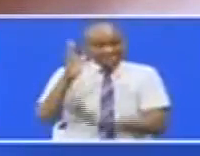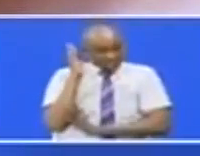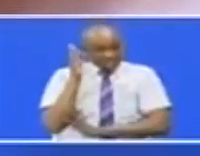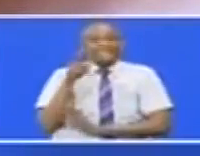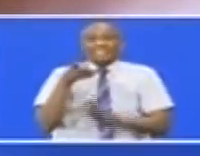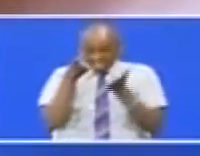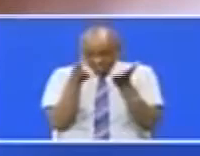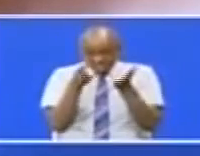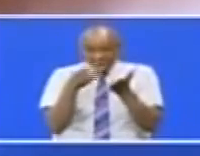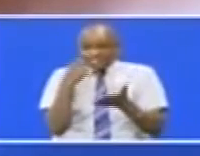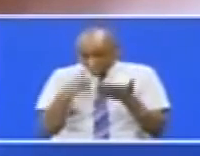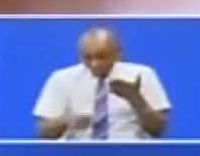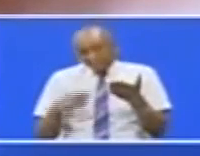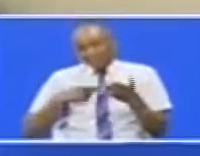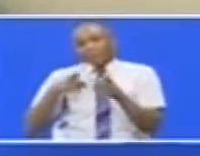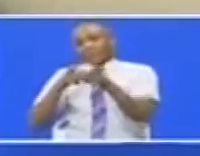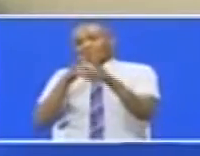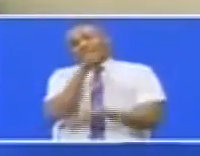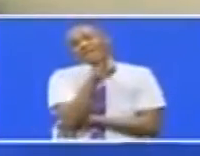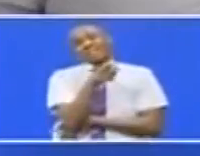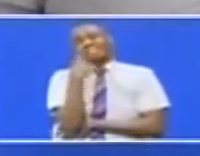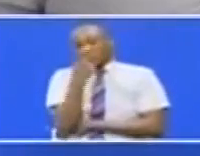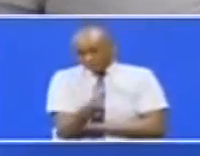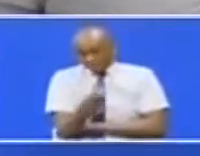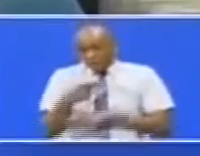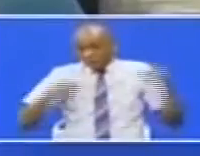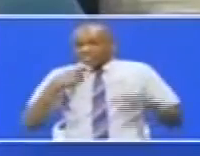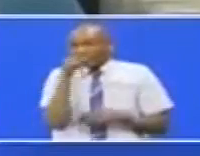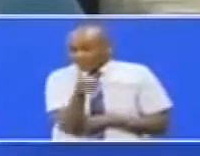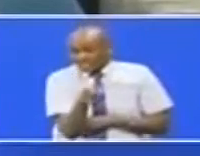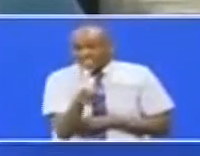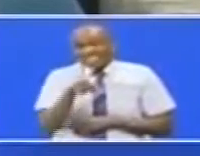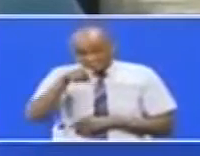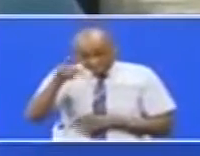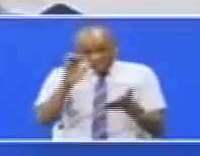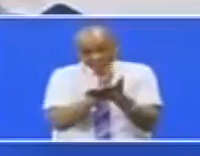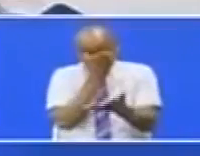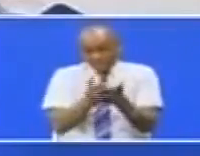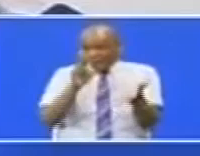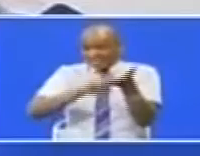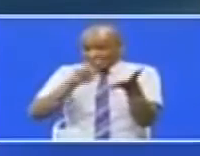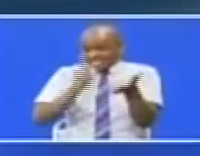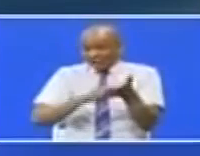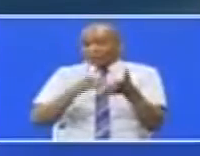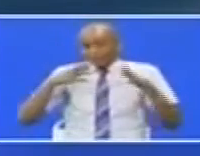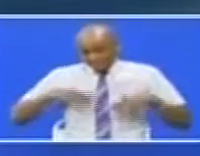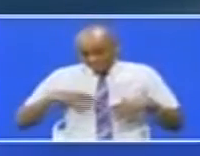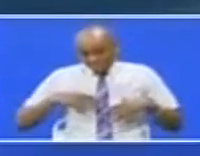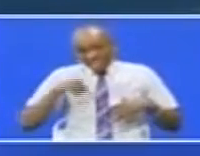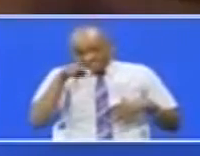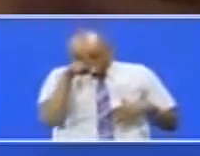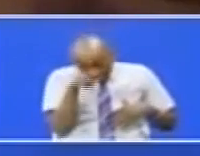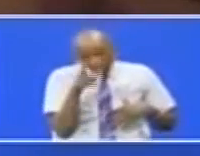yet again on the receiving end of claims by the opposition that the Department of Registration of Persons